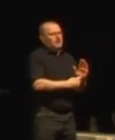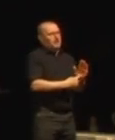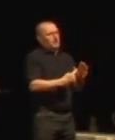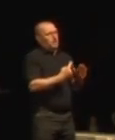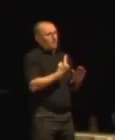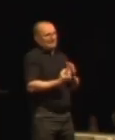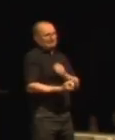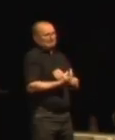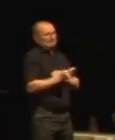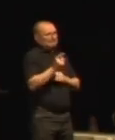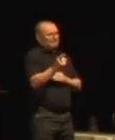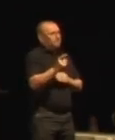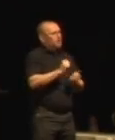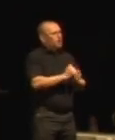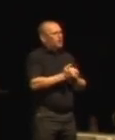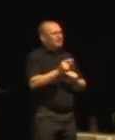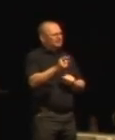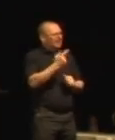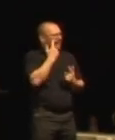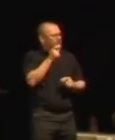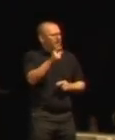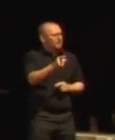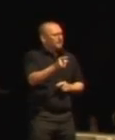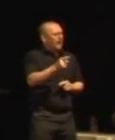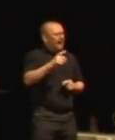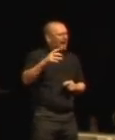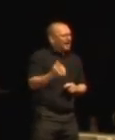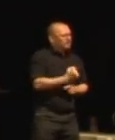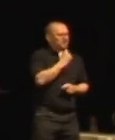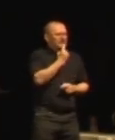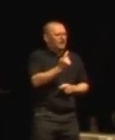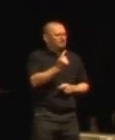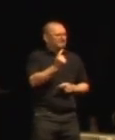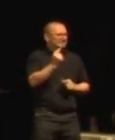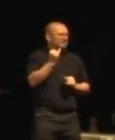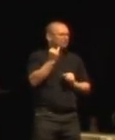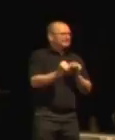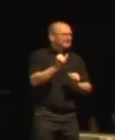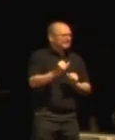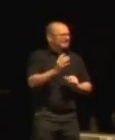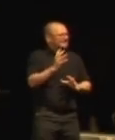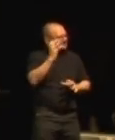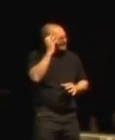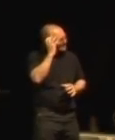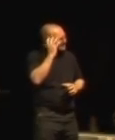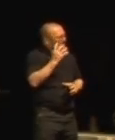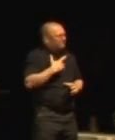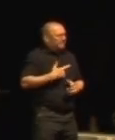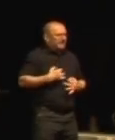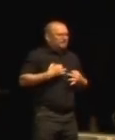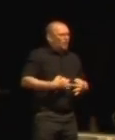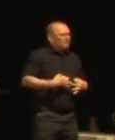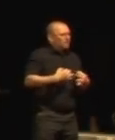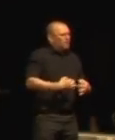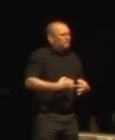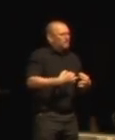with. And so when I was practicing for this talk, I could hear myself saying, we cannot withhold hard truths. We need to be honest and direct as well